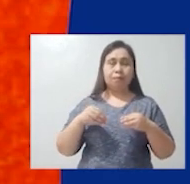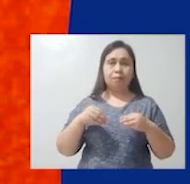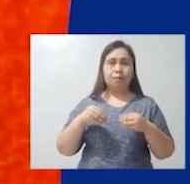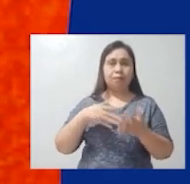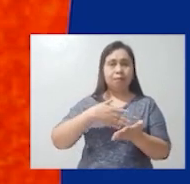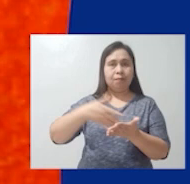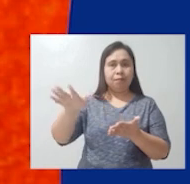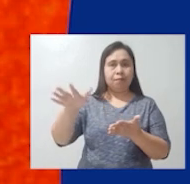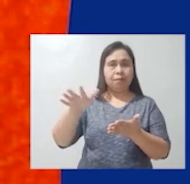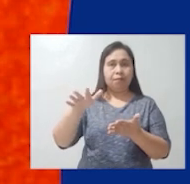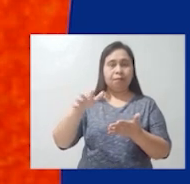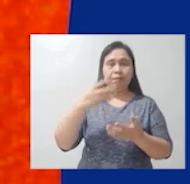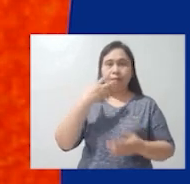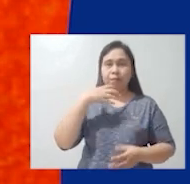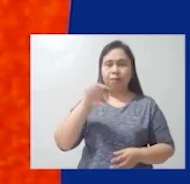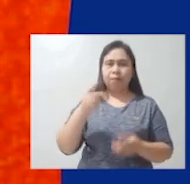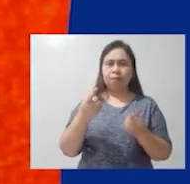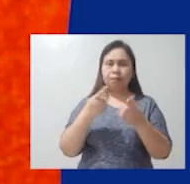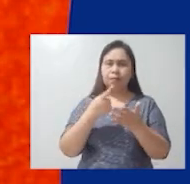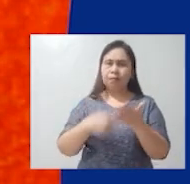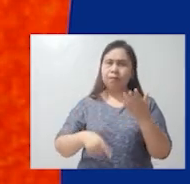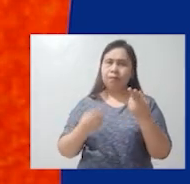what happens to the temperature?